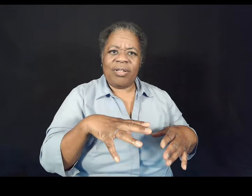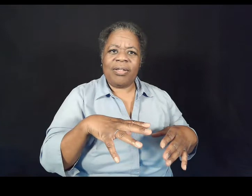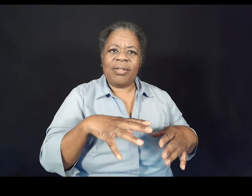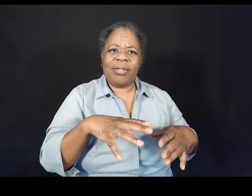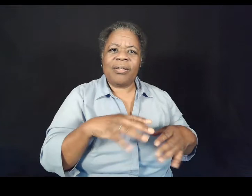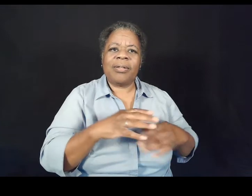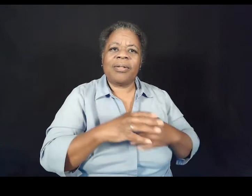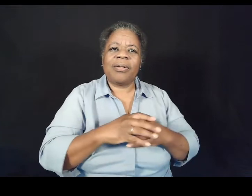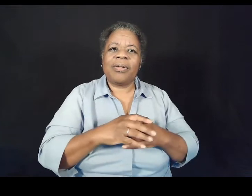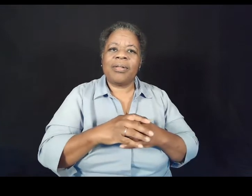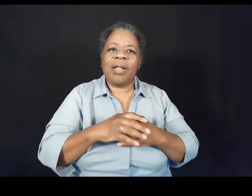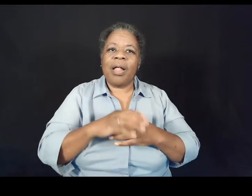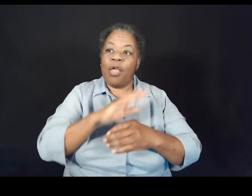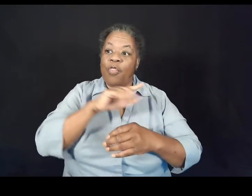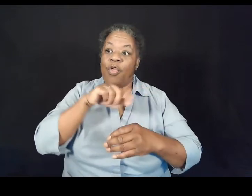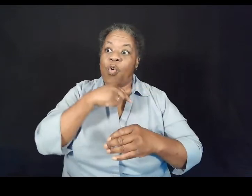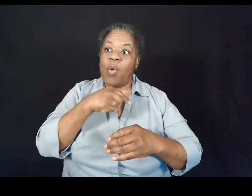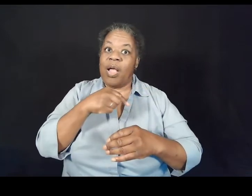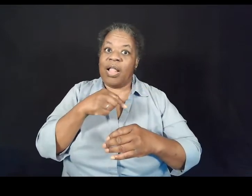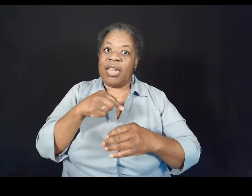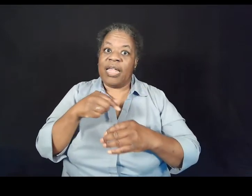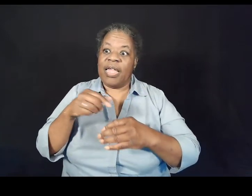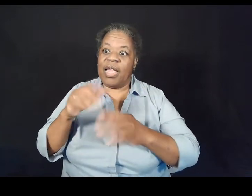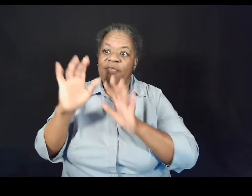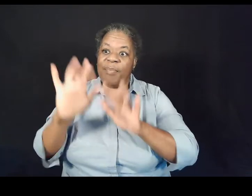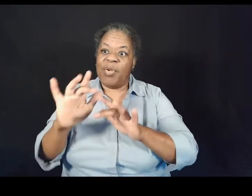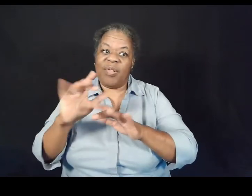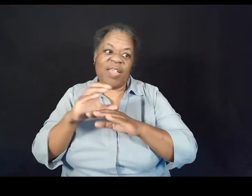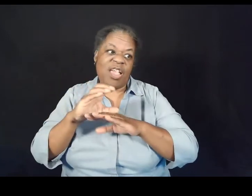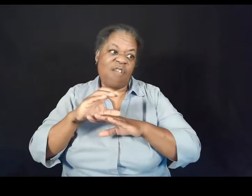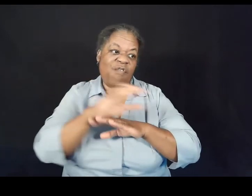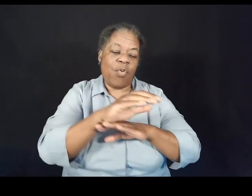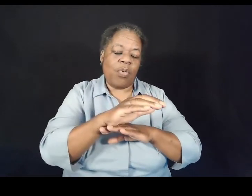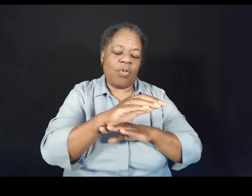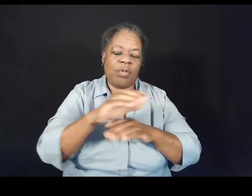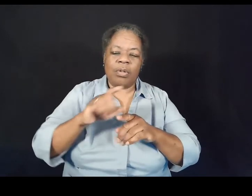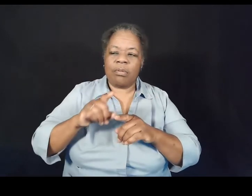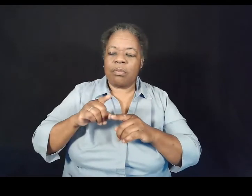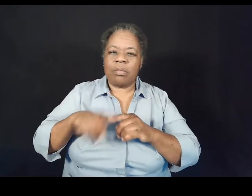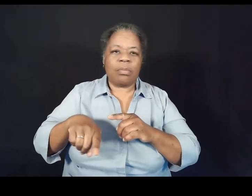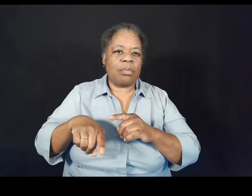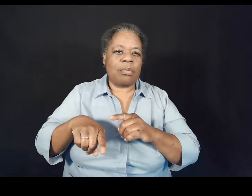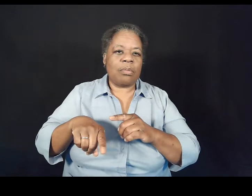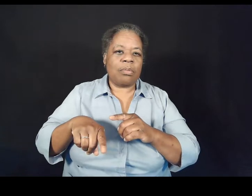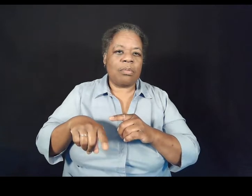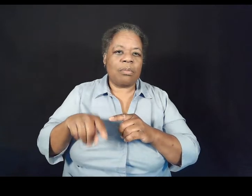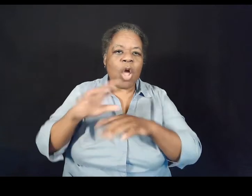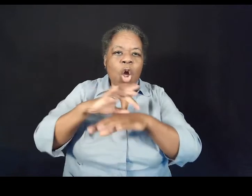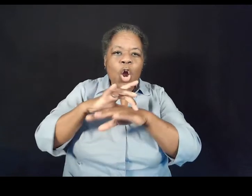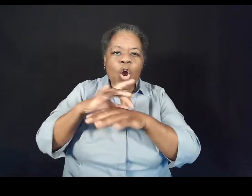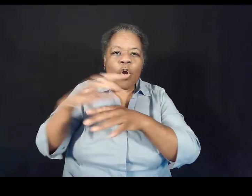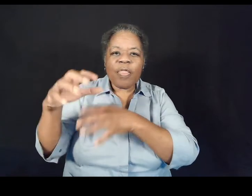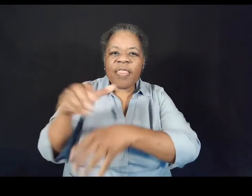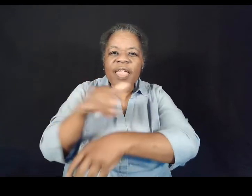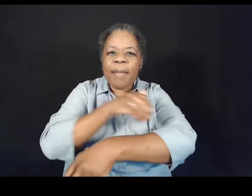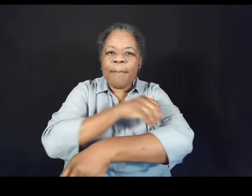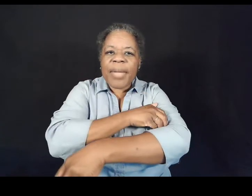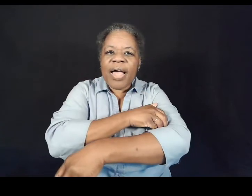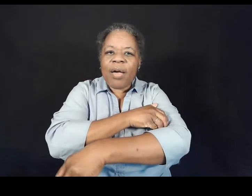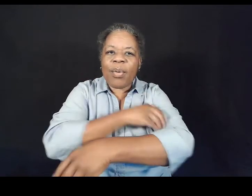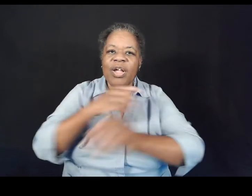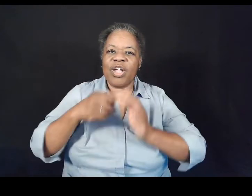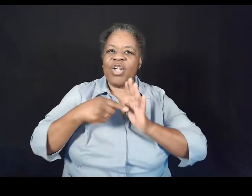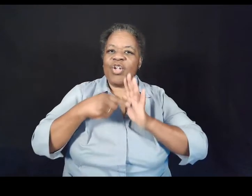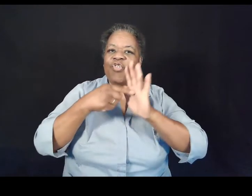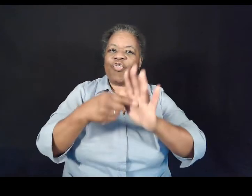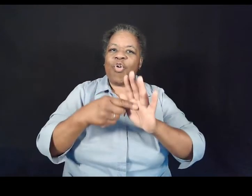The quality of mercy is not strained, she says, and earthly power doth then show likest